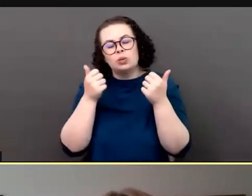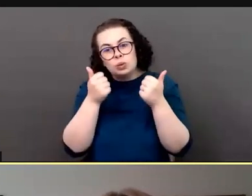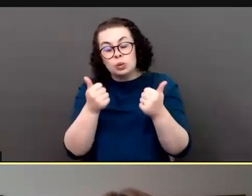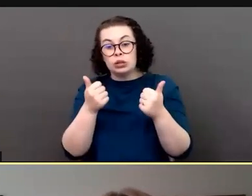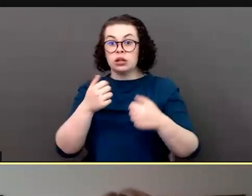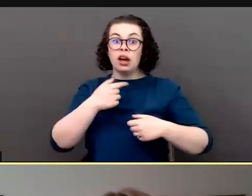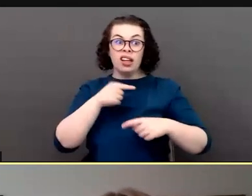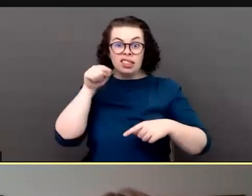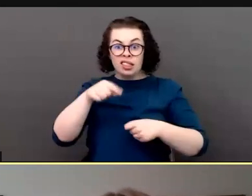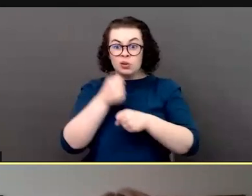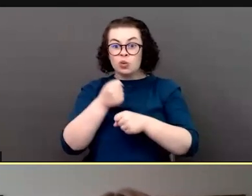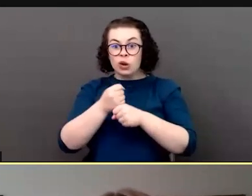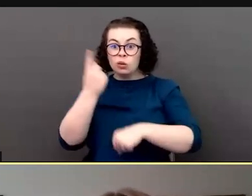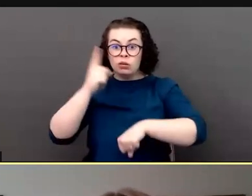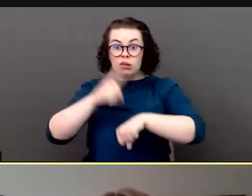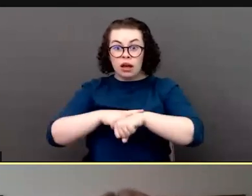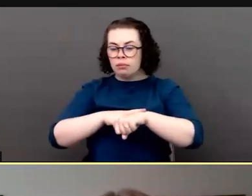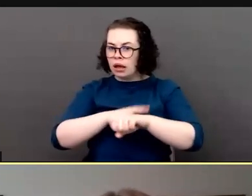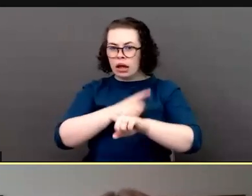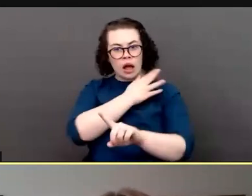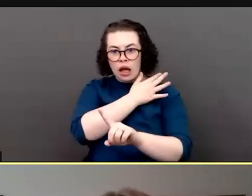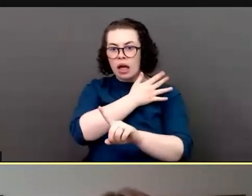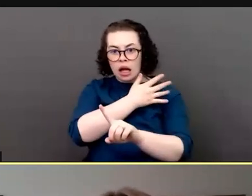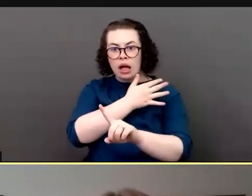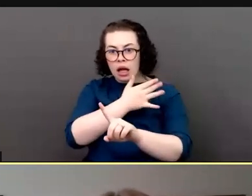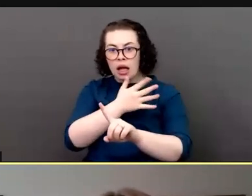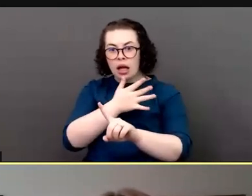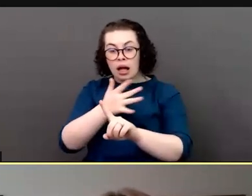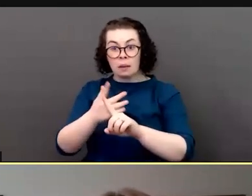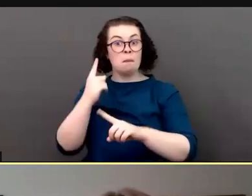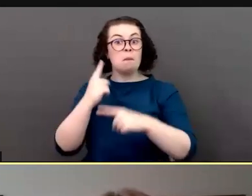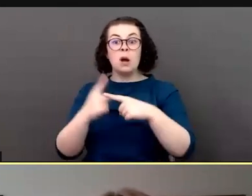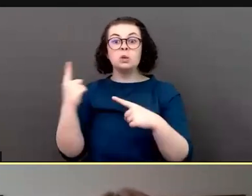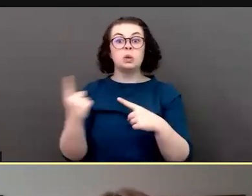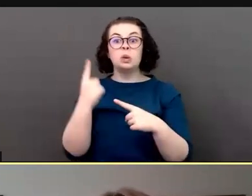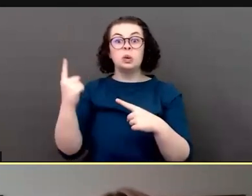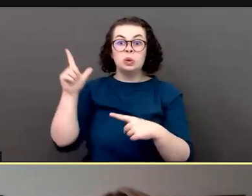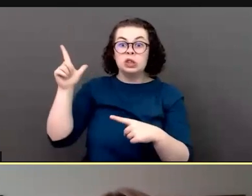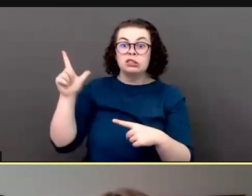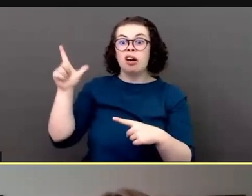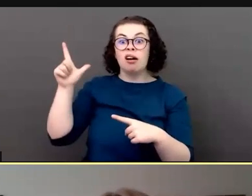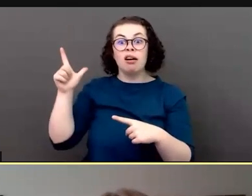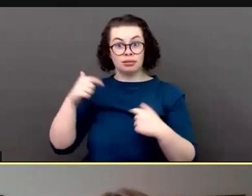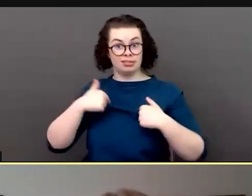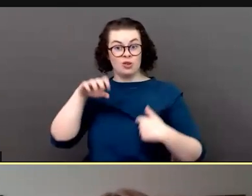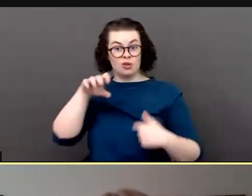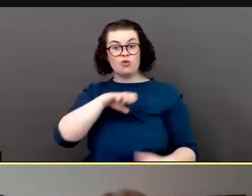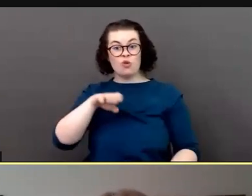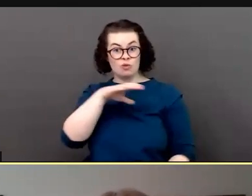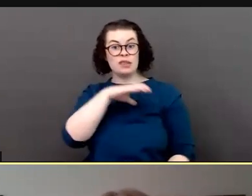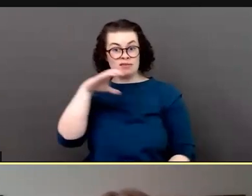work that Commission initiated really long time ago in 2008 by issuing a mandate